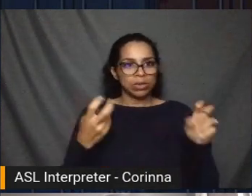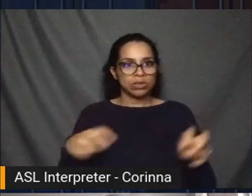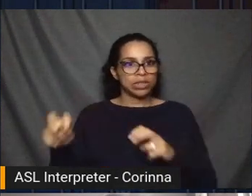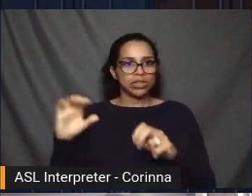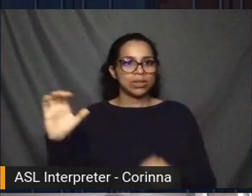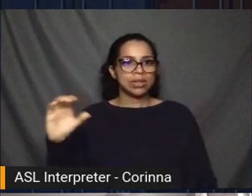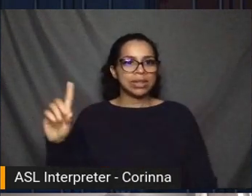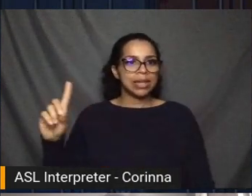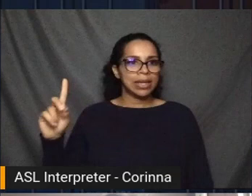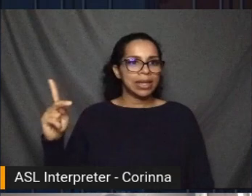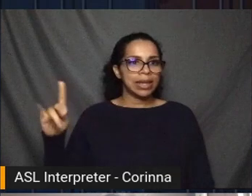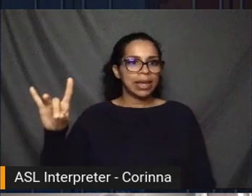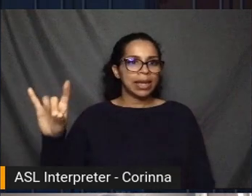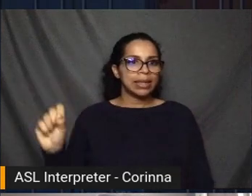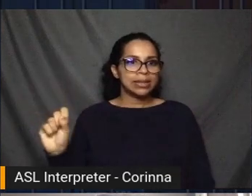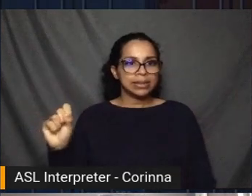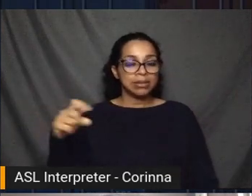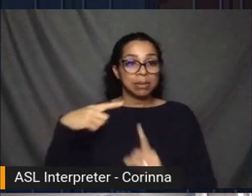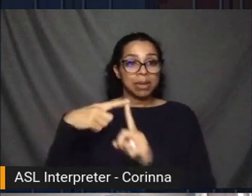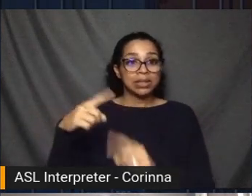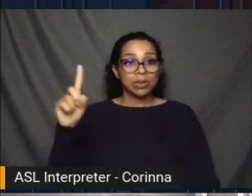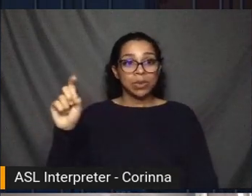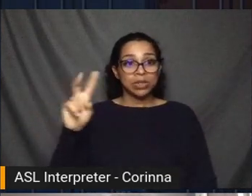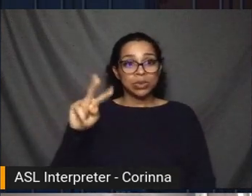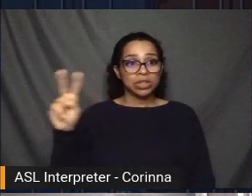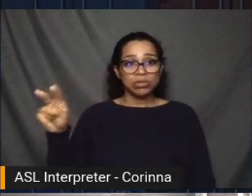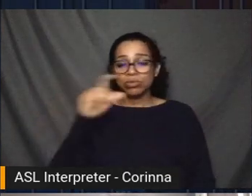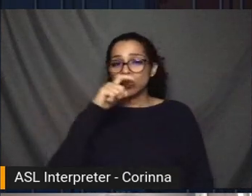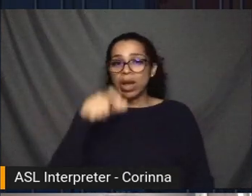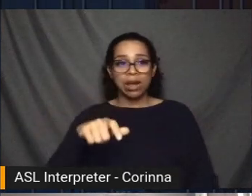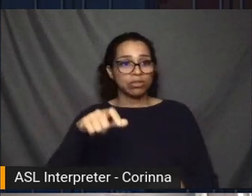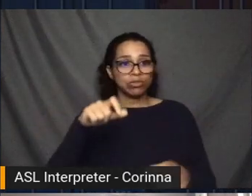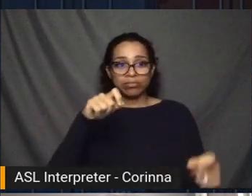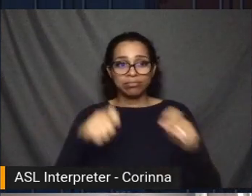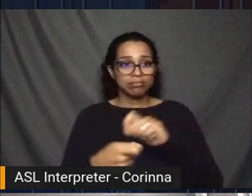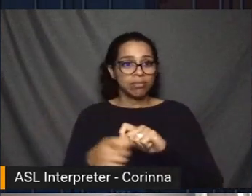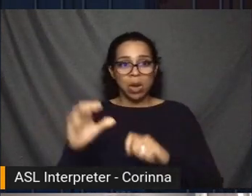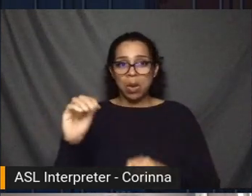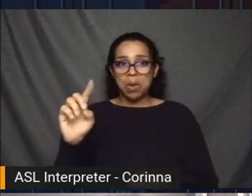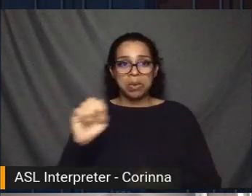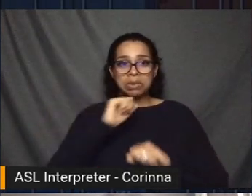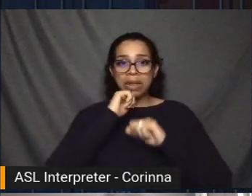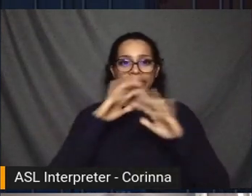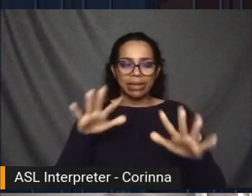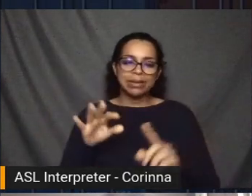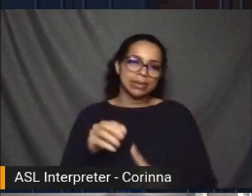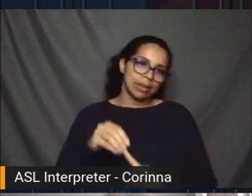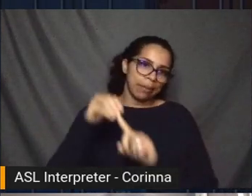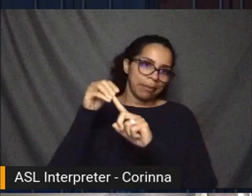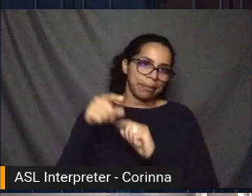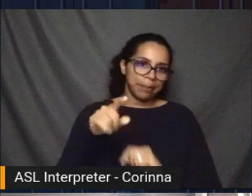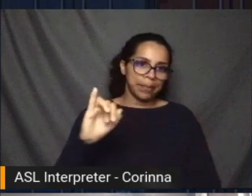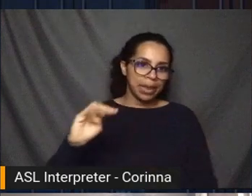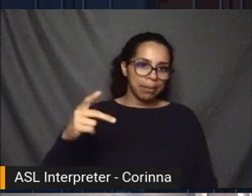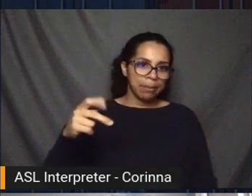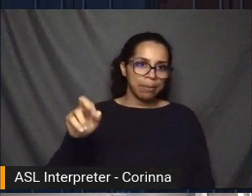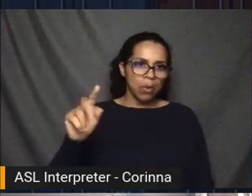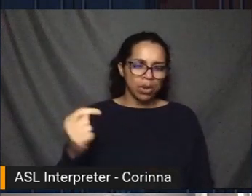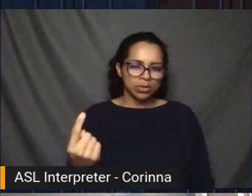cdk8s+ 22, and we don't have to do any code changes whatsoever, except for this import. And if we synth